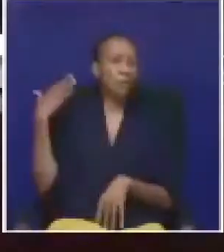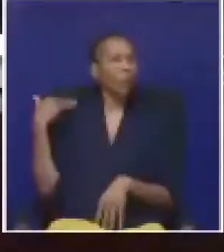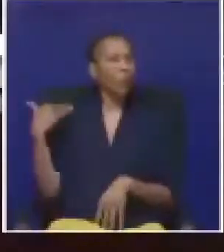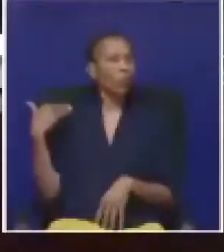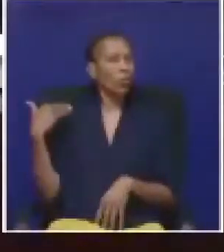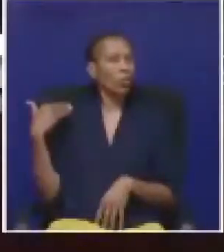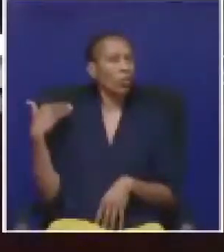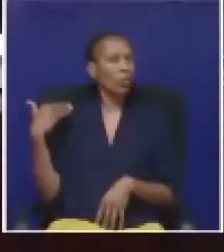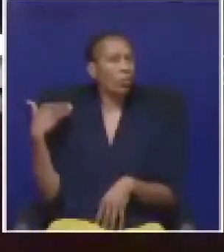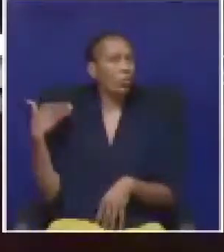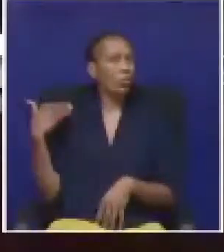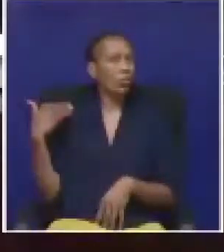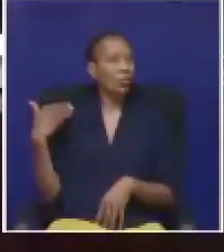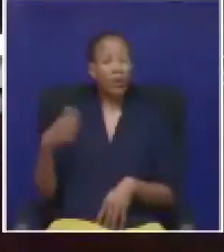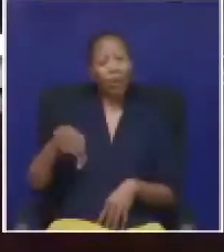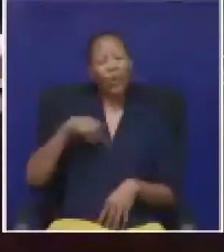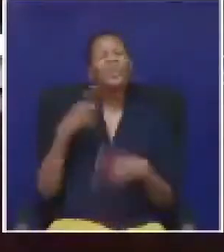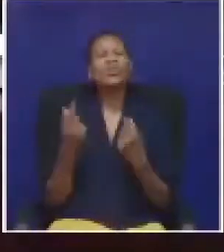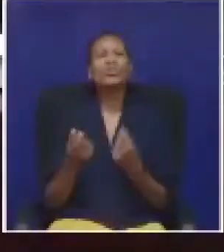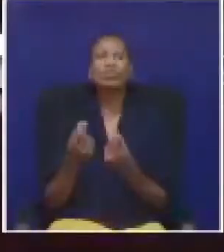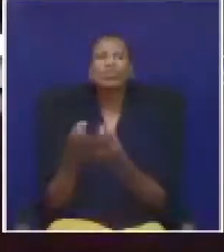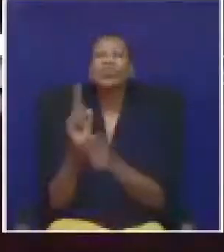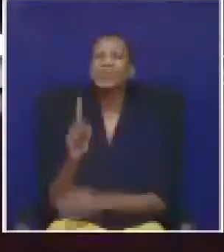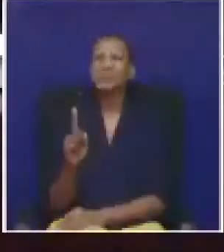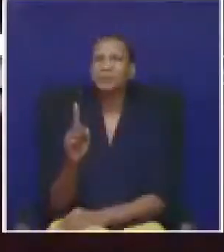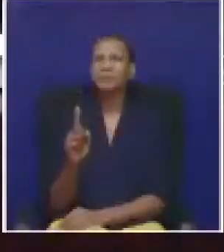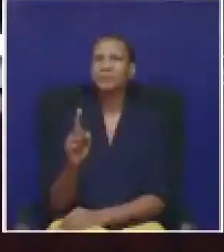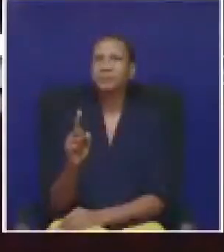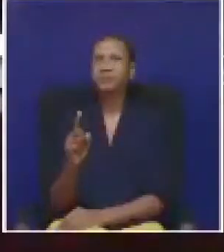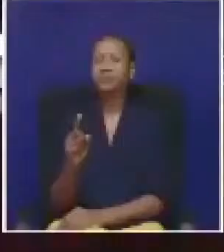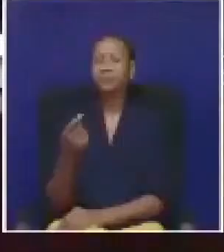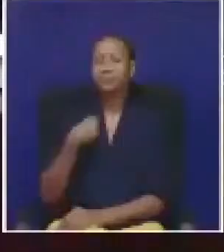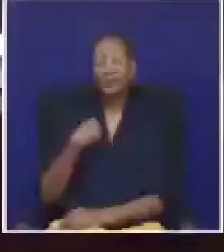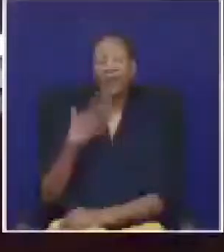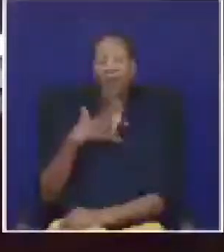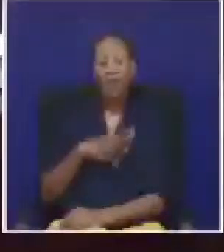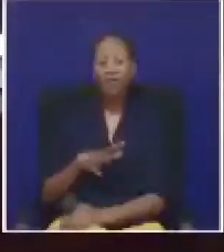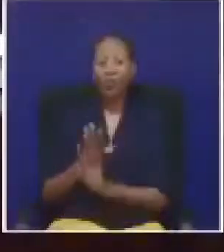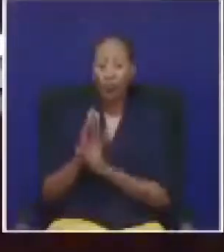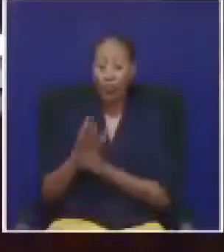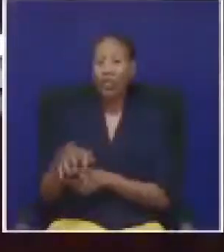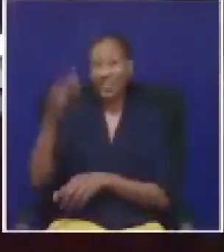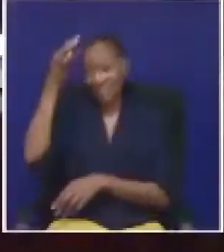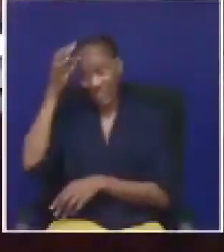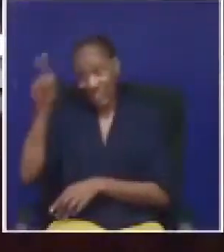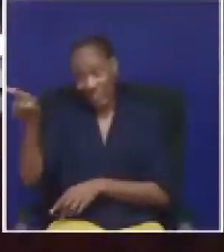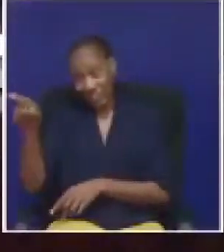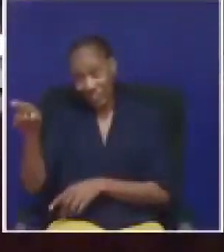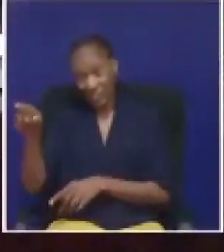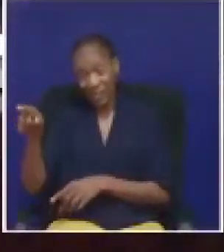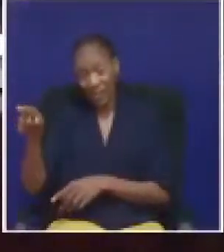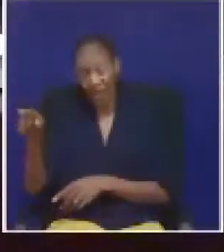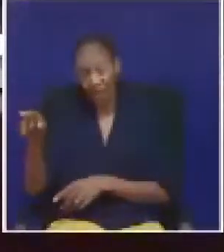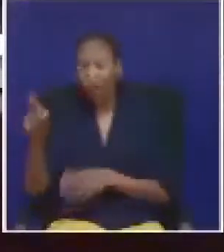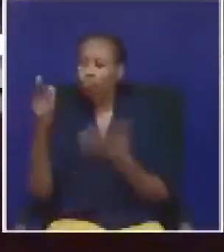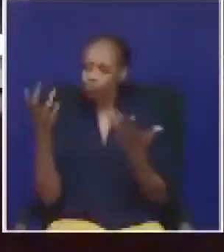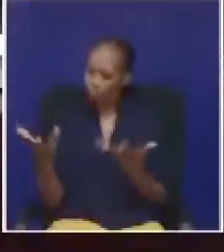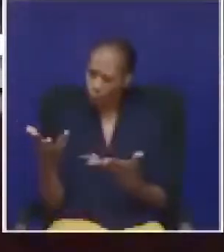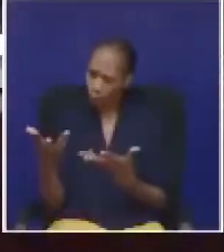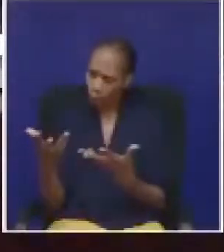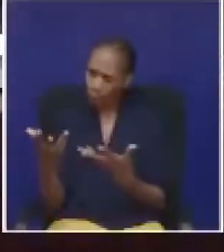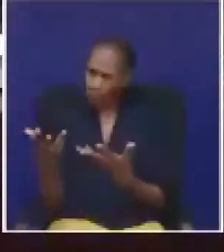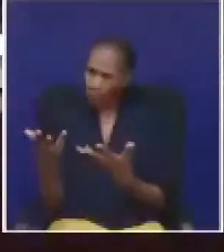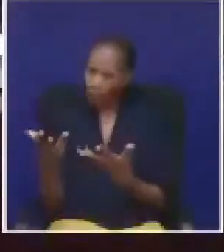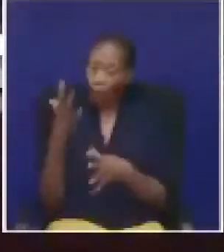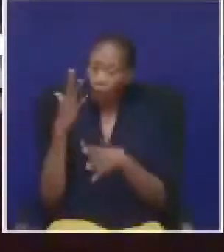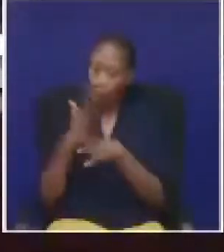But what you're doing here, you're forcing government to have a discipline